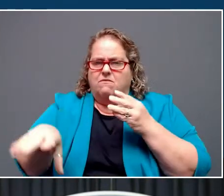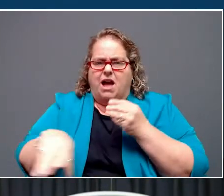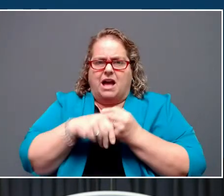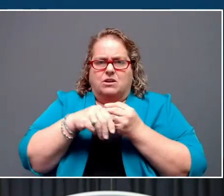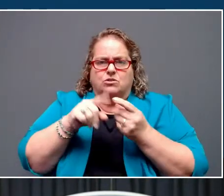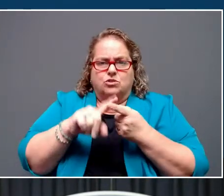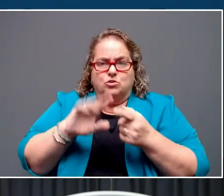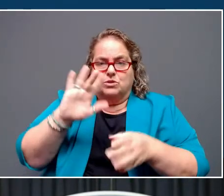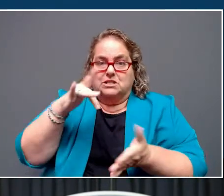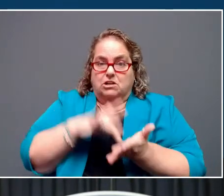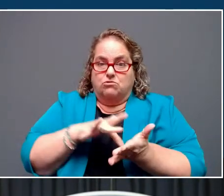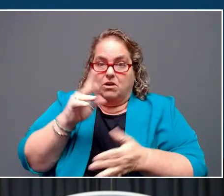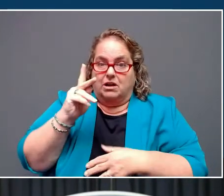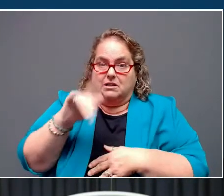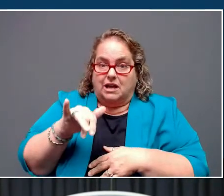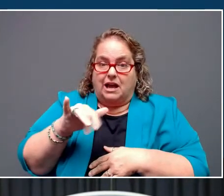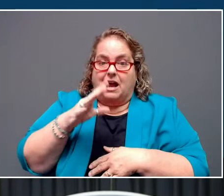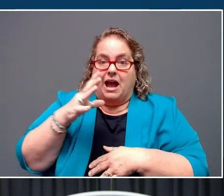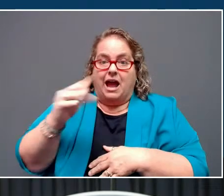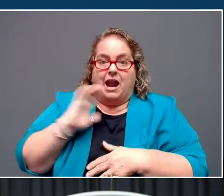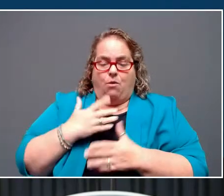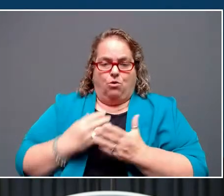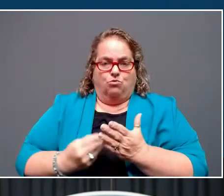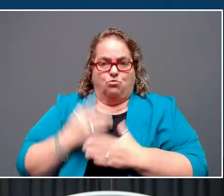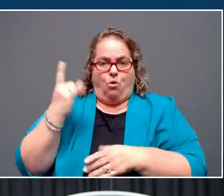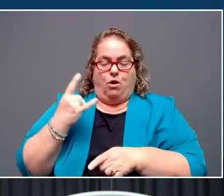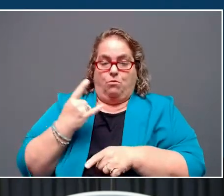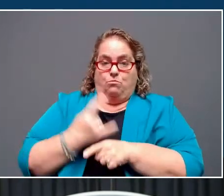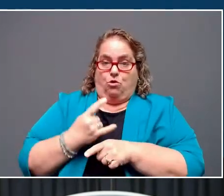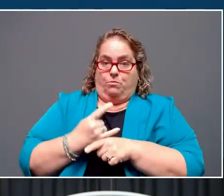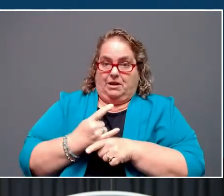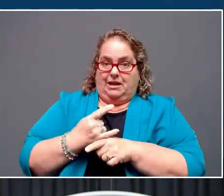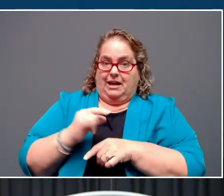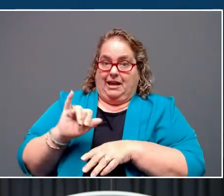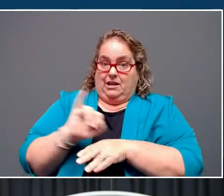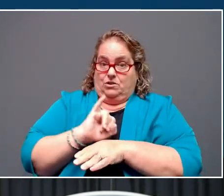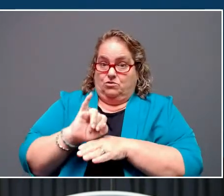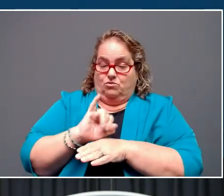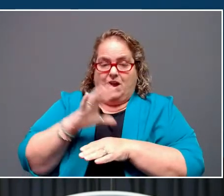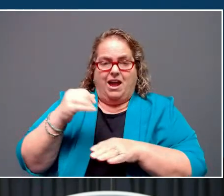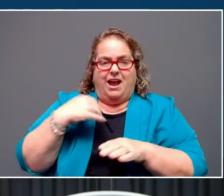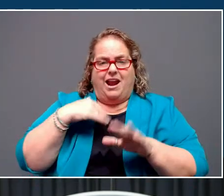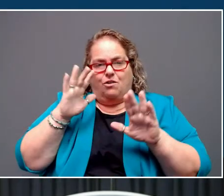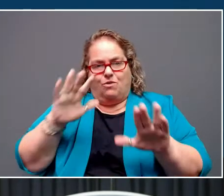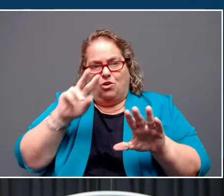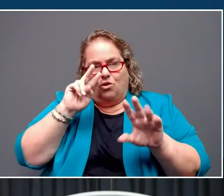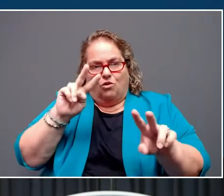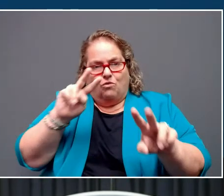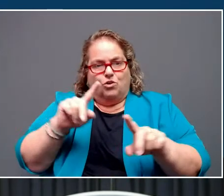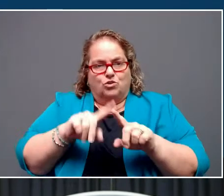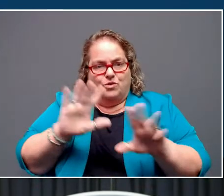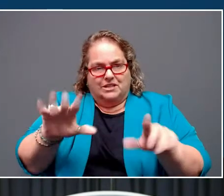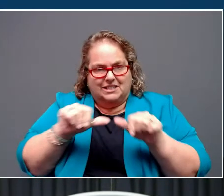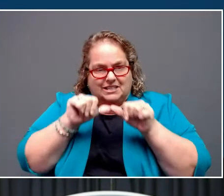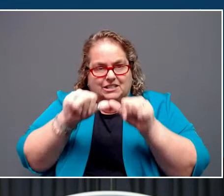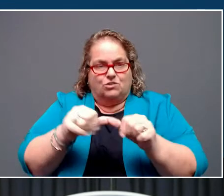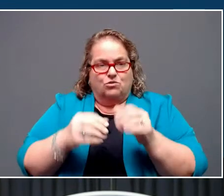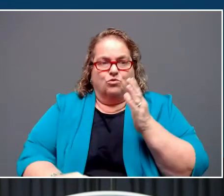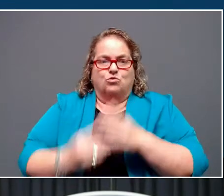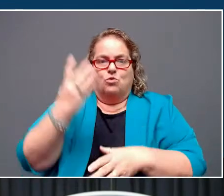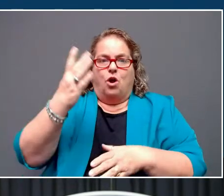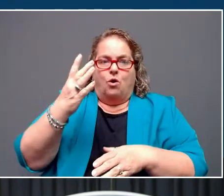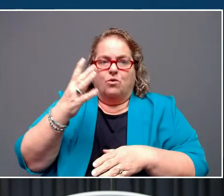thriving bourbon and spirits industry. And I greatly look forward to the continued growth of its Monks Road and Rattle and